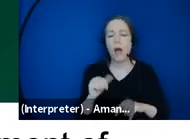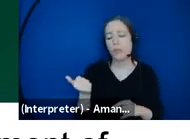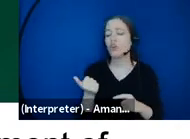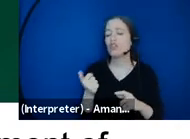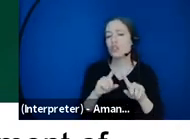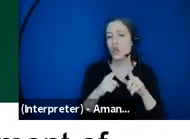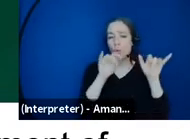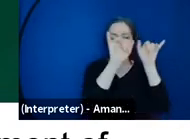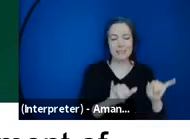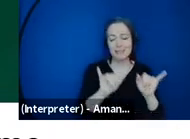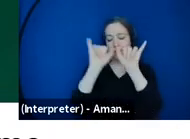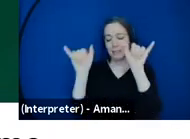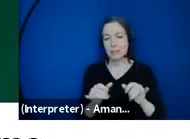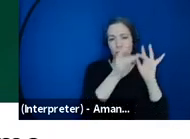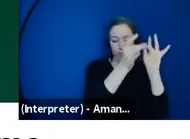verification systems.